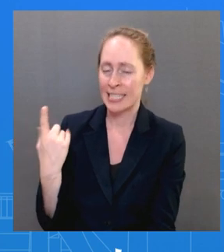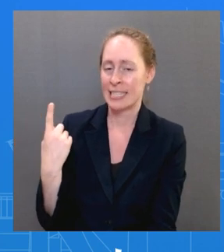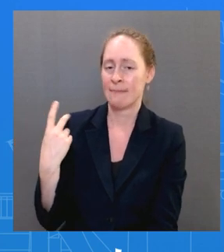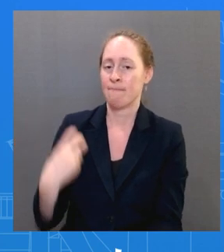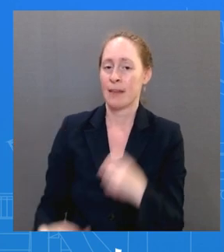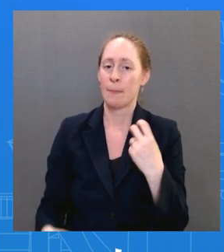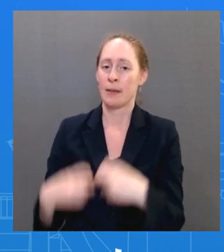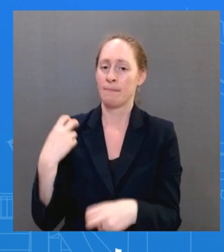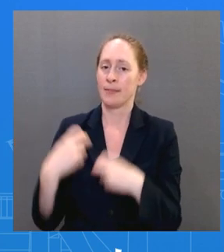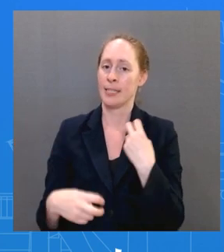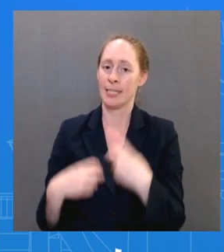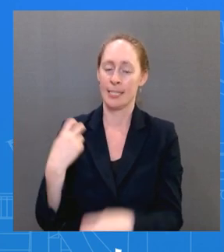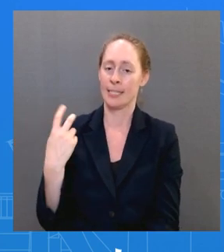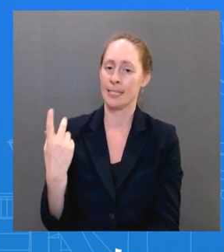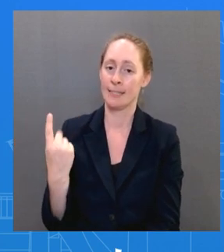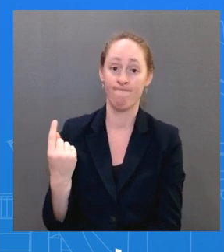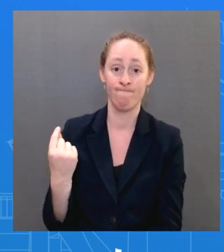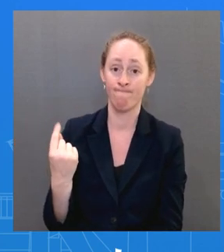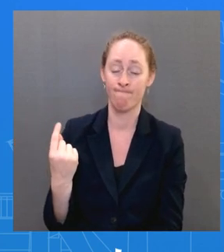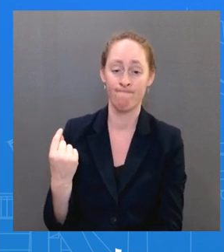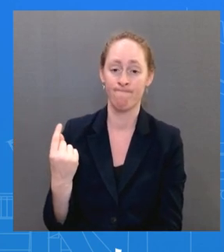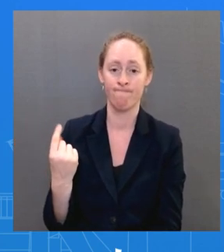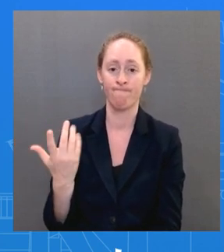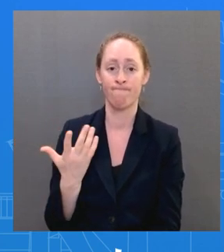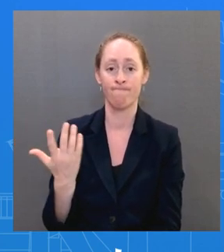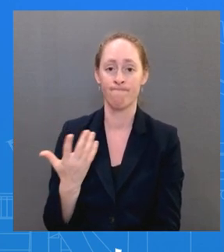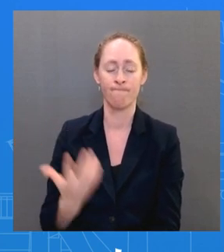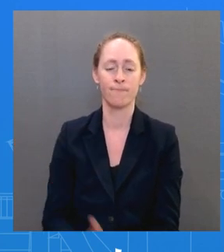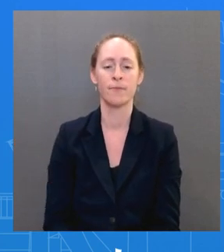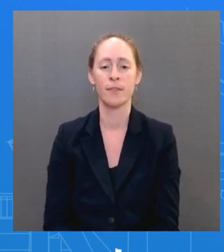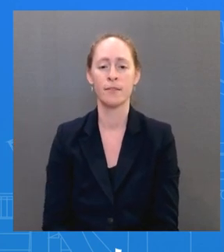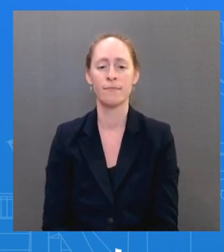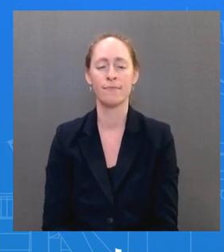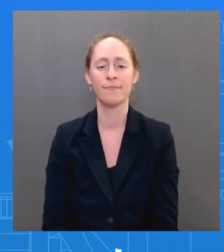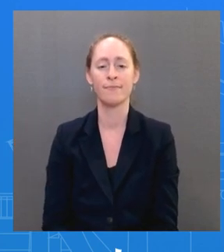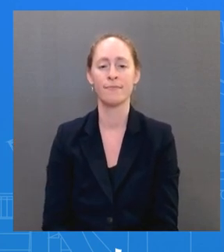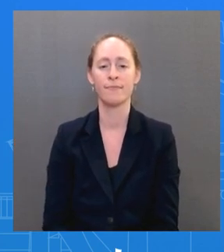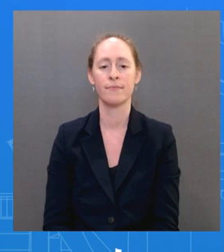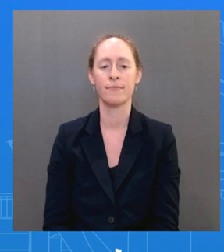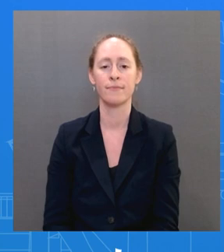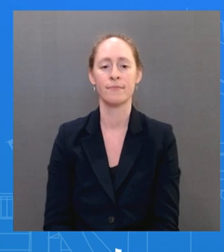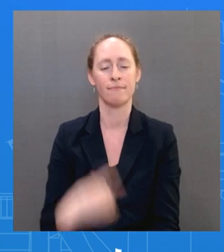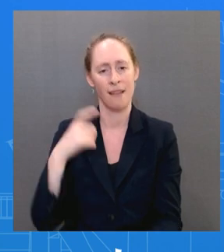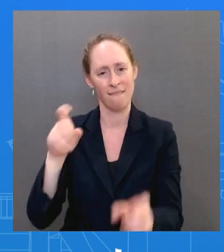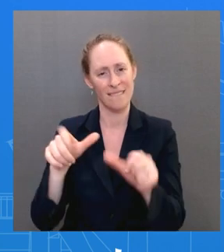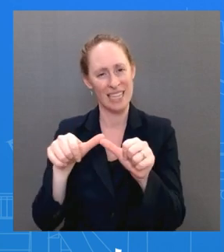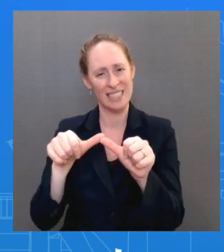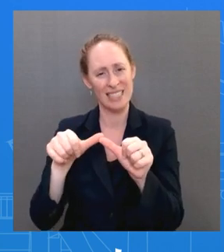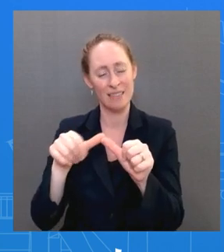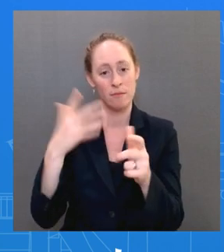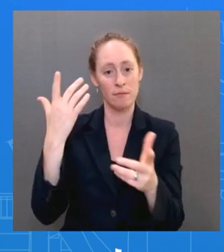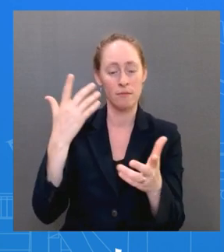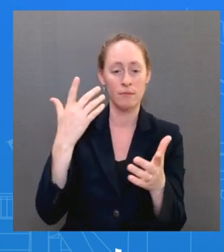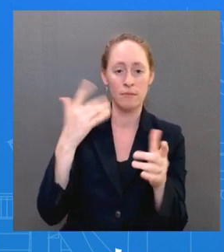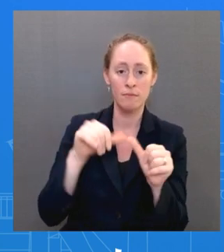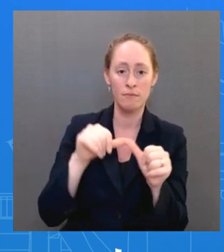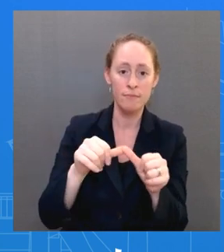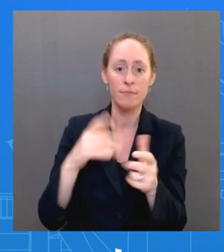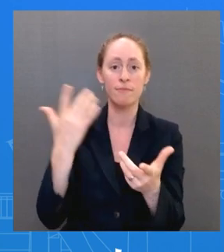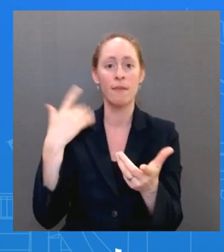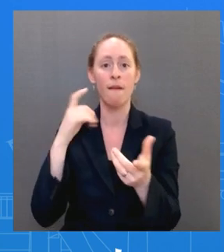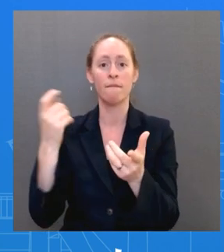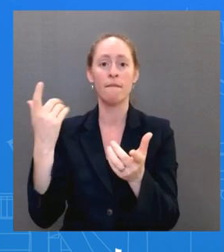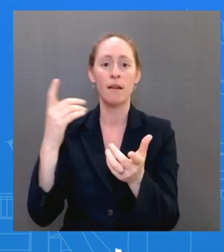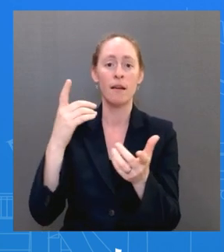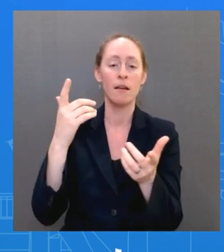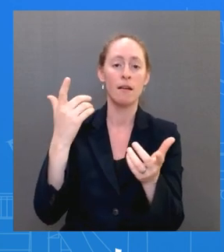have seen so much progress is because we've had the resources to do the things that are necessary for the American people. And if we take our foot off the gas and